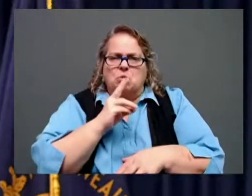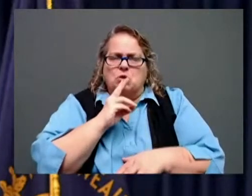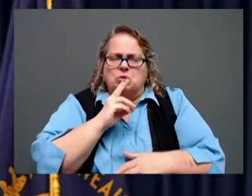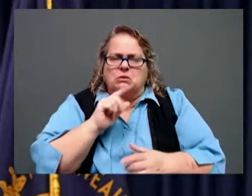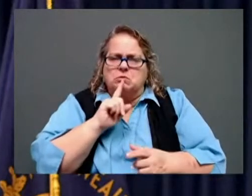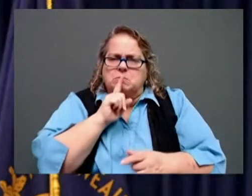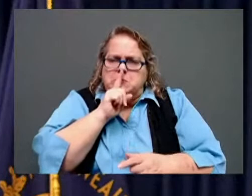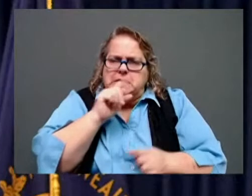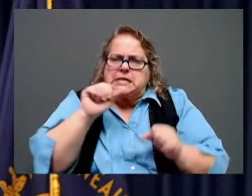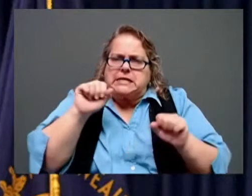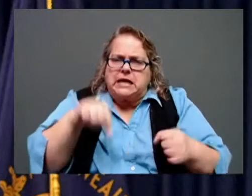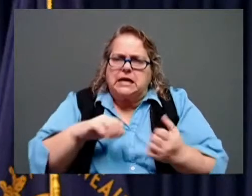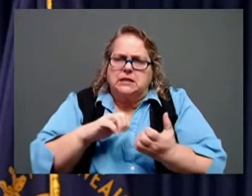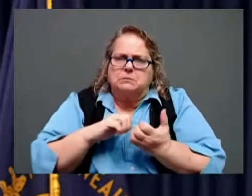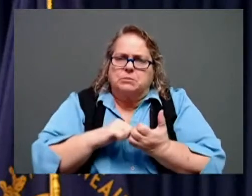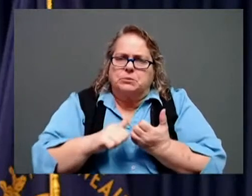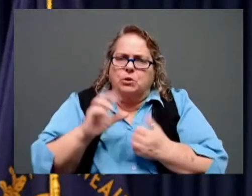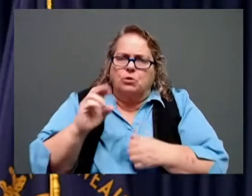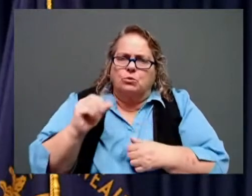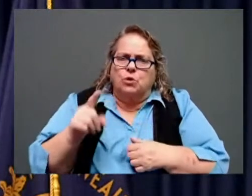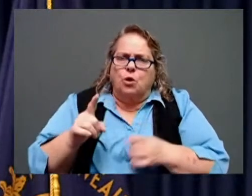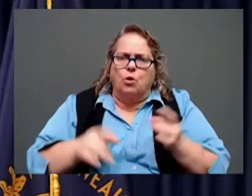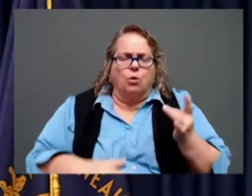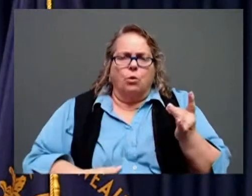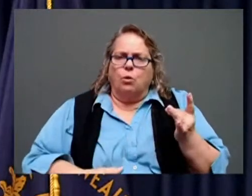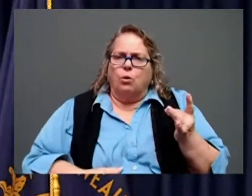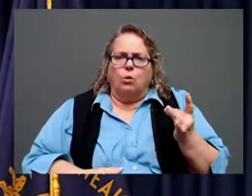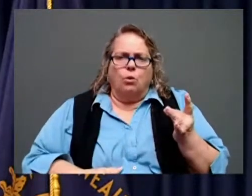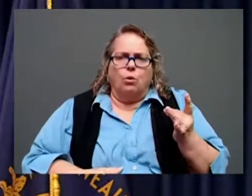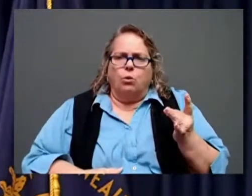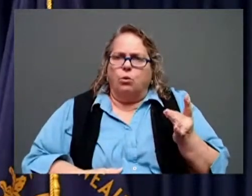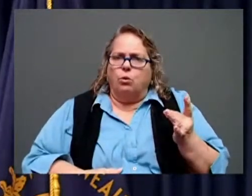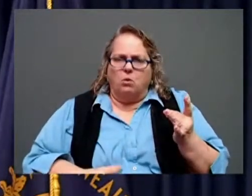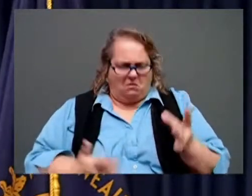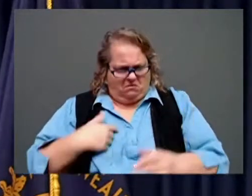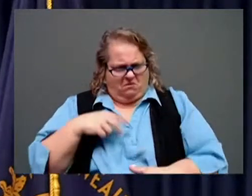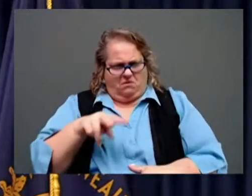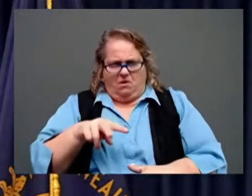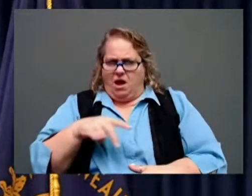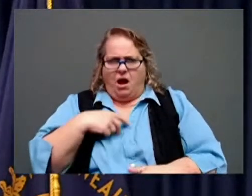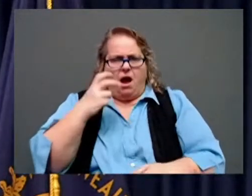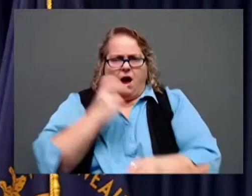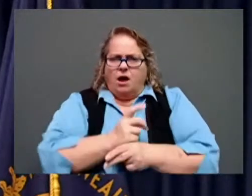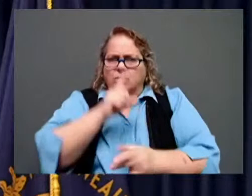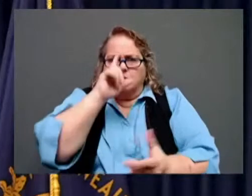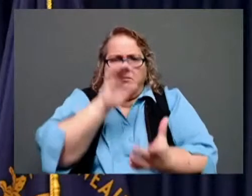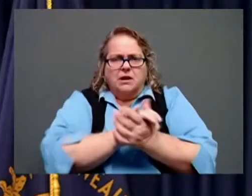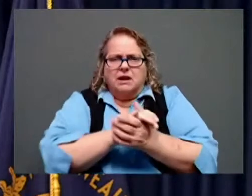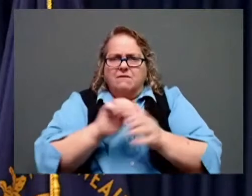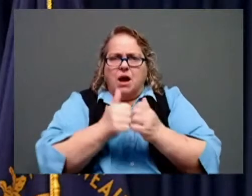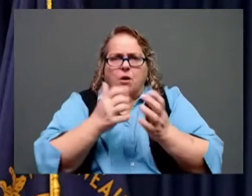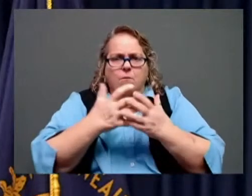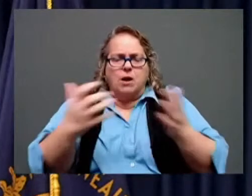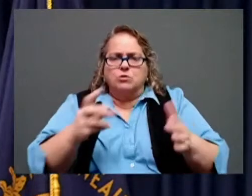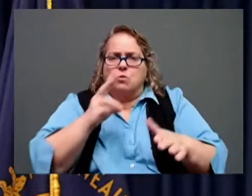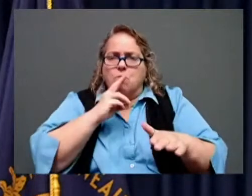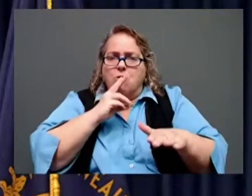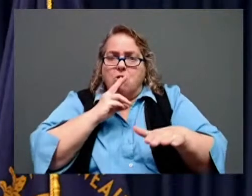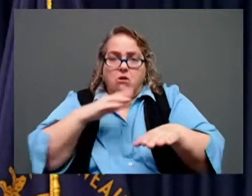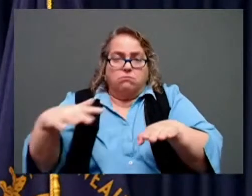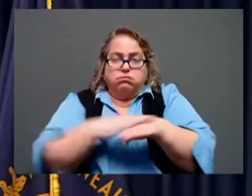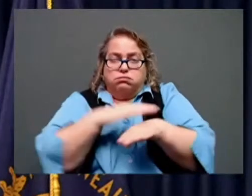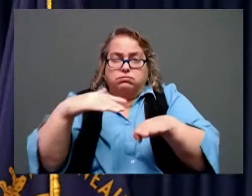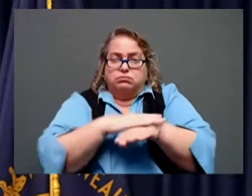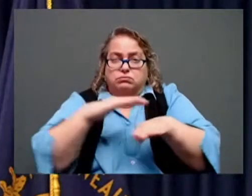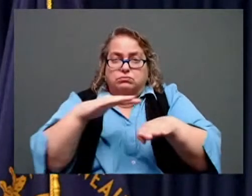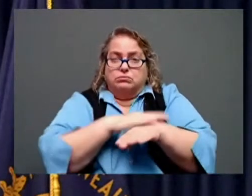is incredible and tough to believe. There is a huge amount of infrastructure that is going to have to be rebuilt. In the